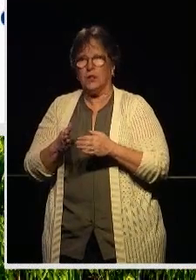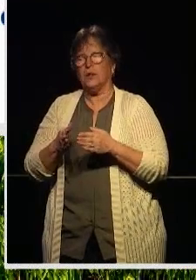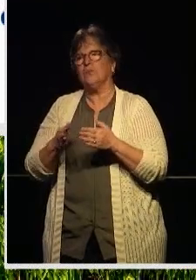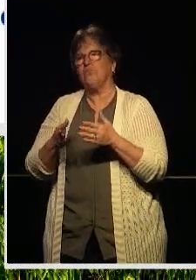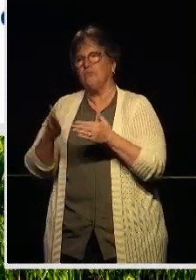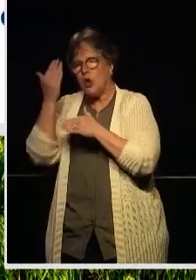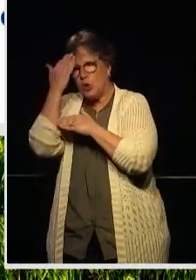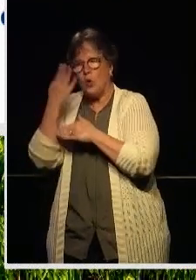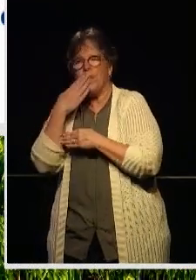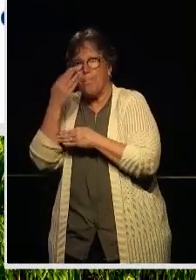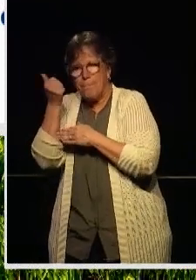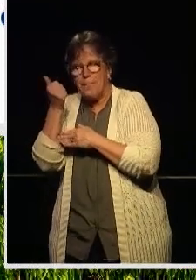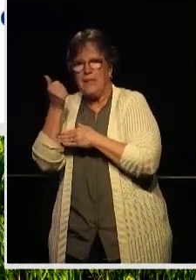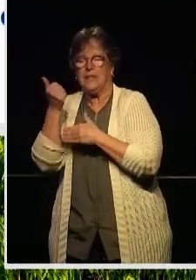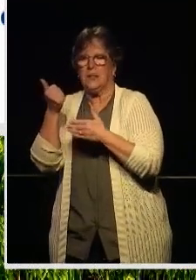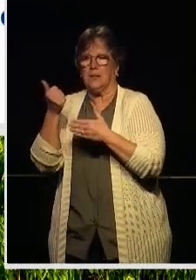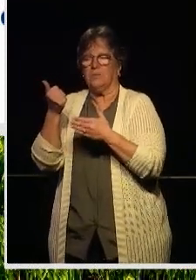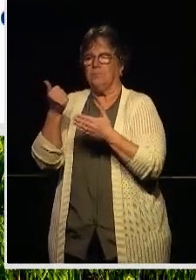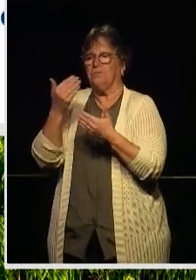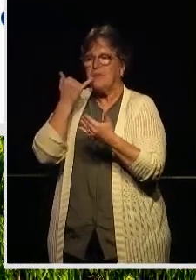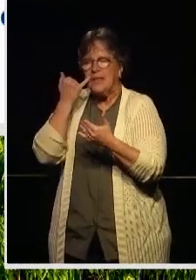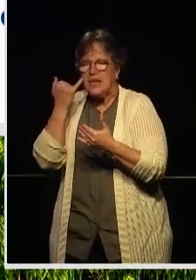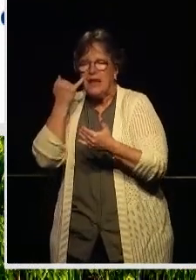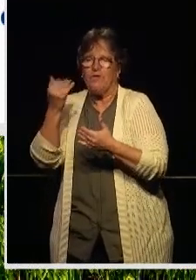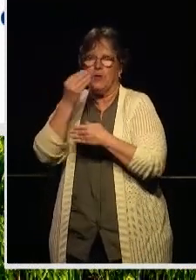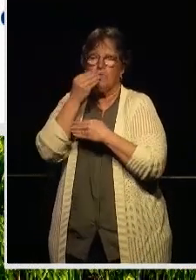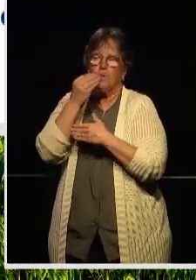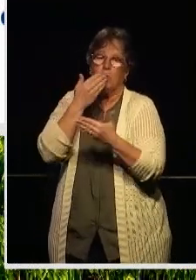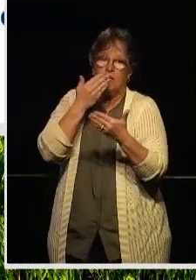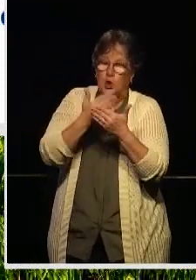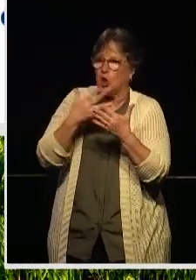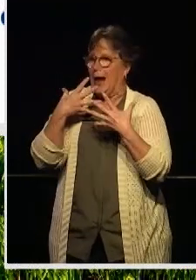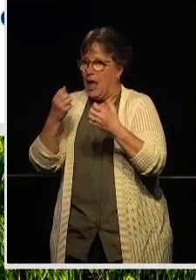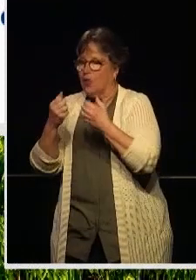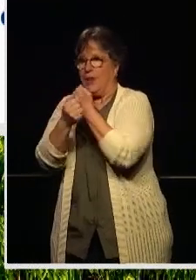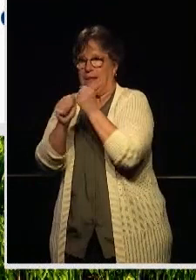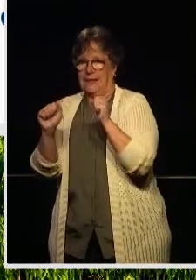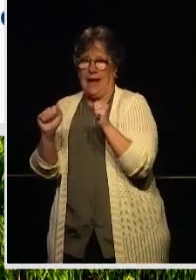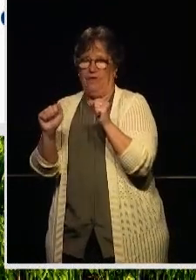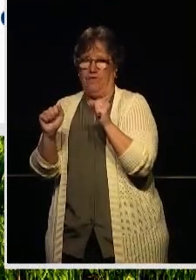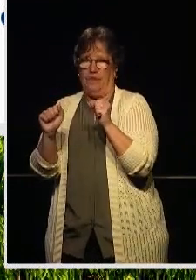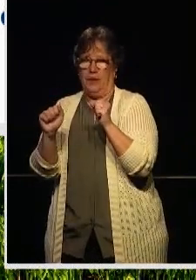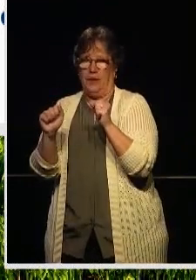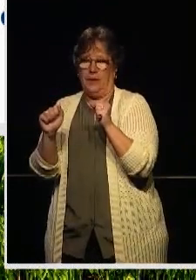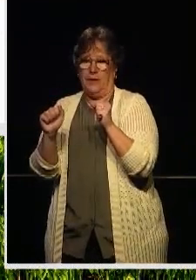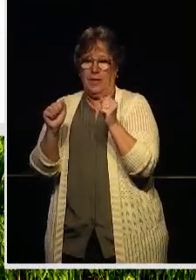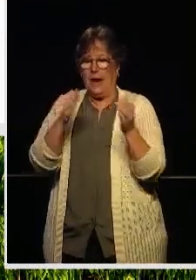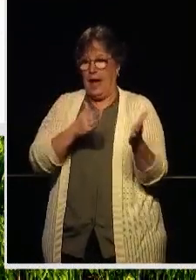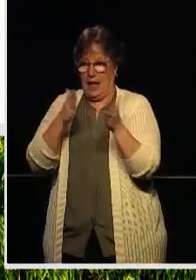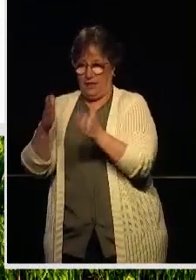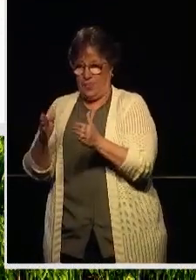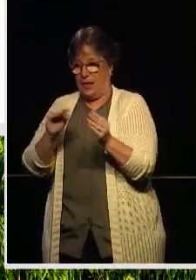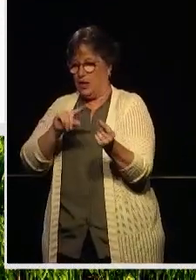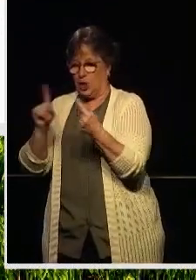and supply us with the best in quality and safe produce to our tables?